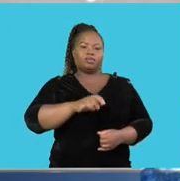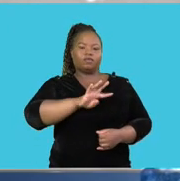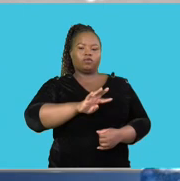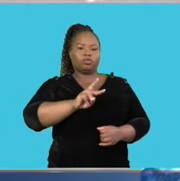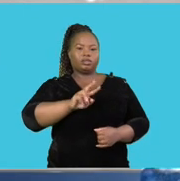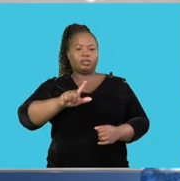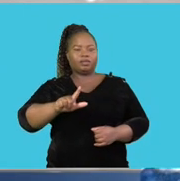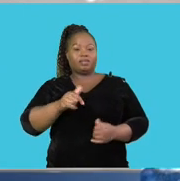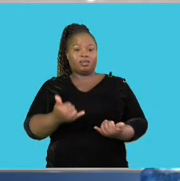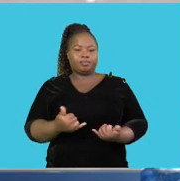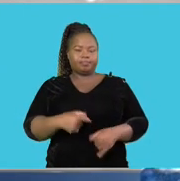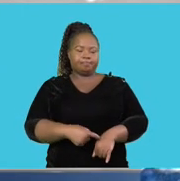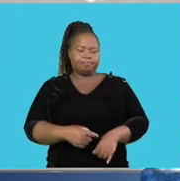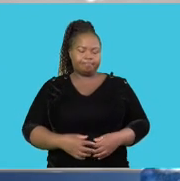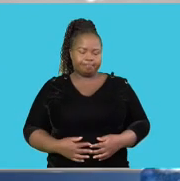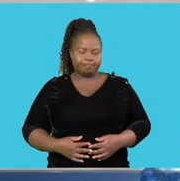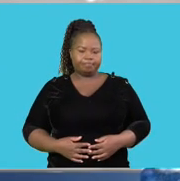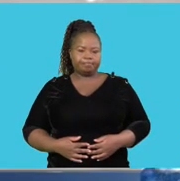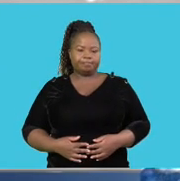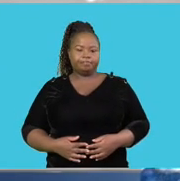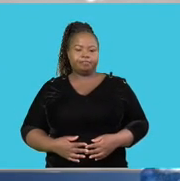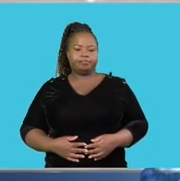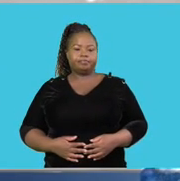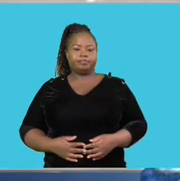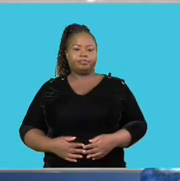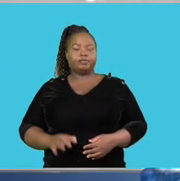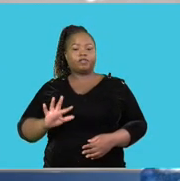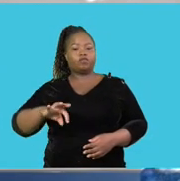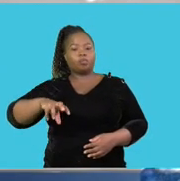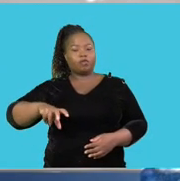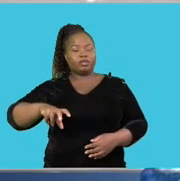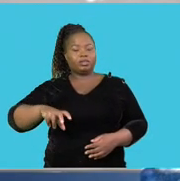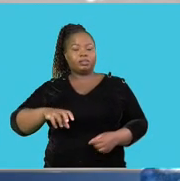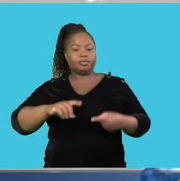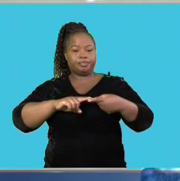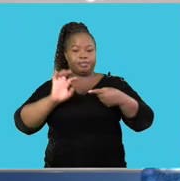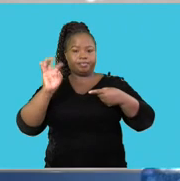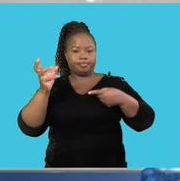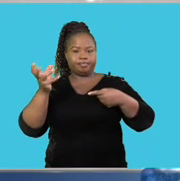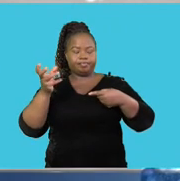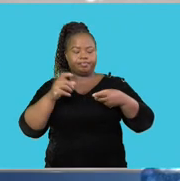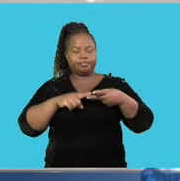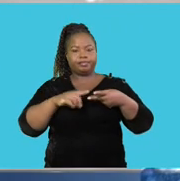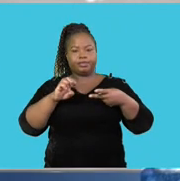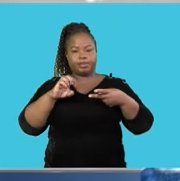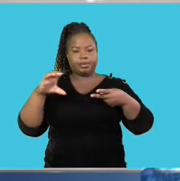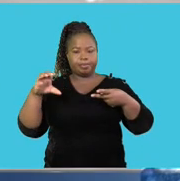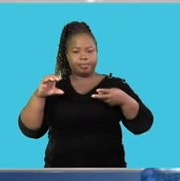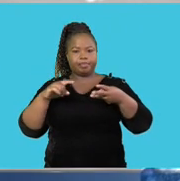1,427 in the current period. Five provinces, that is the Free State, Eastern